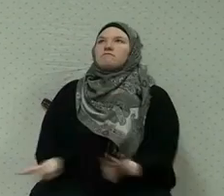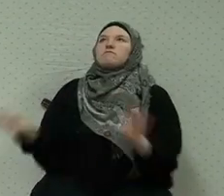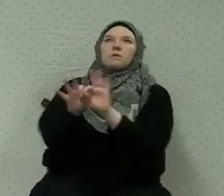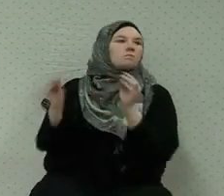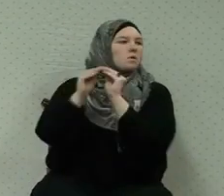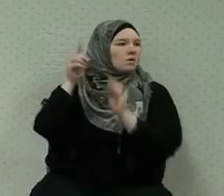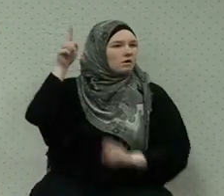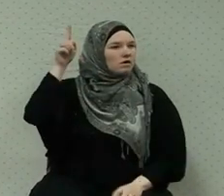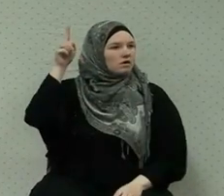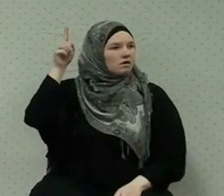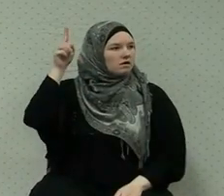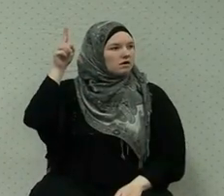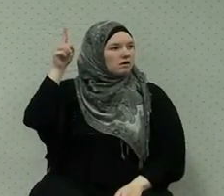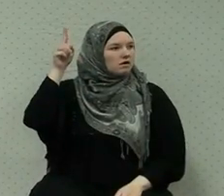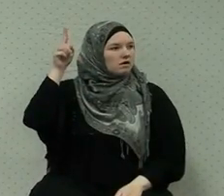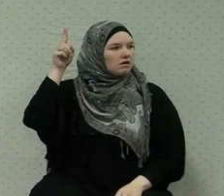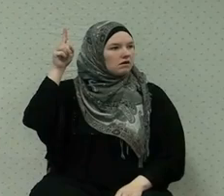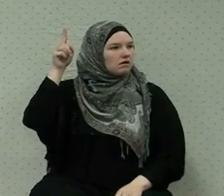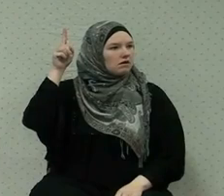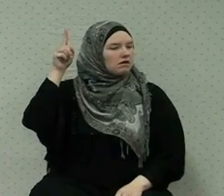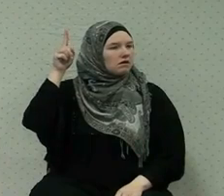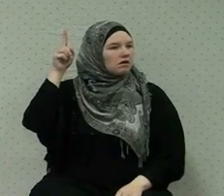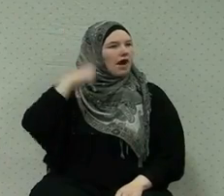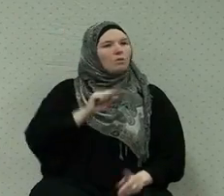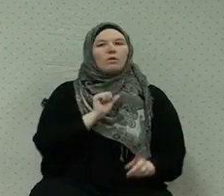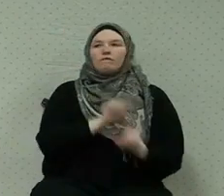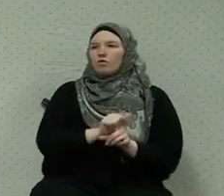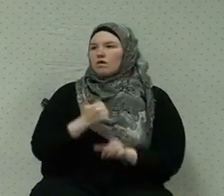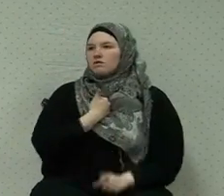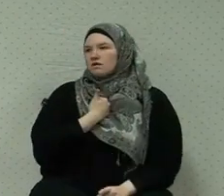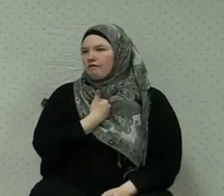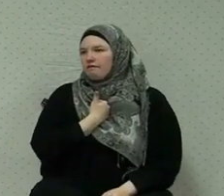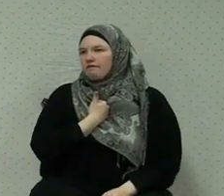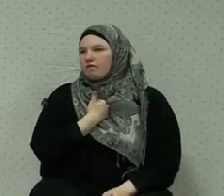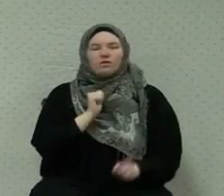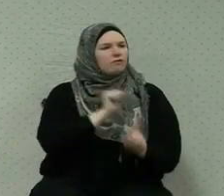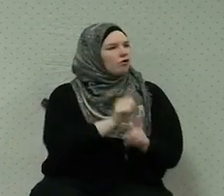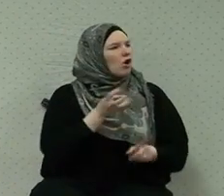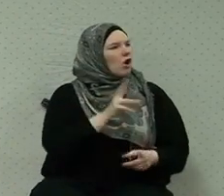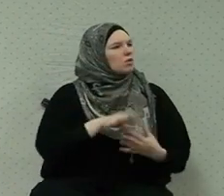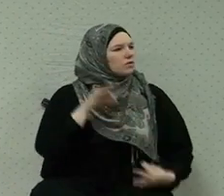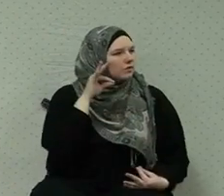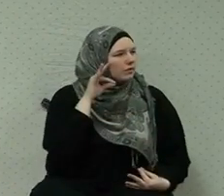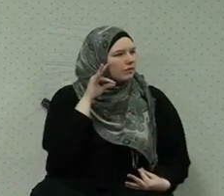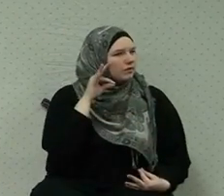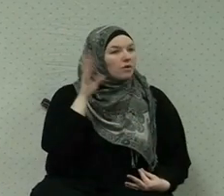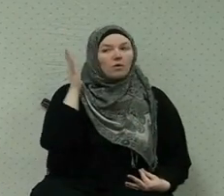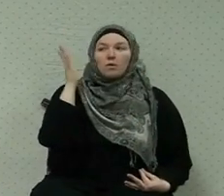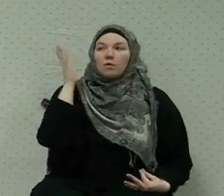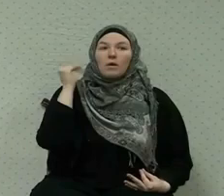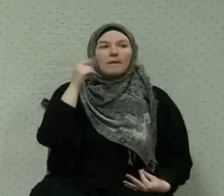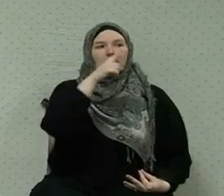But how deceiving have we been to our own souls, to our own spirit, and to our own hearts to